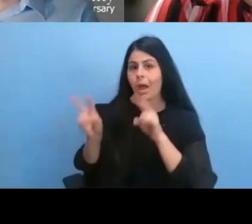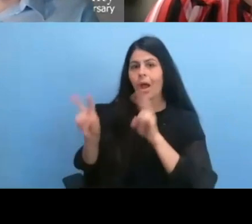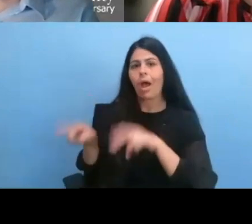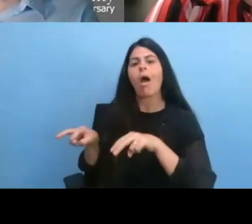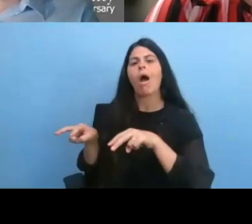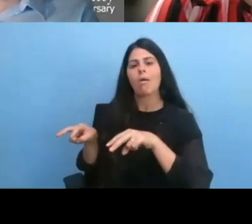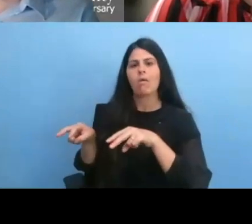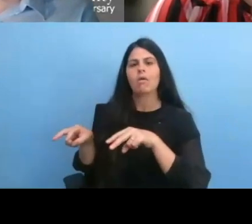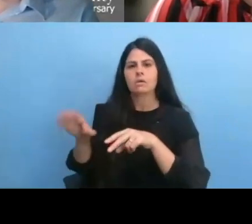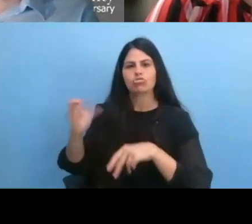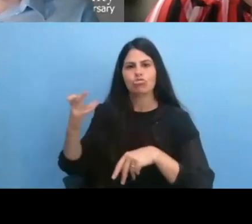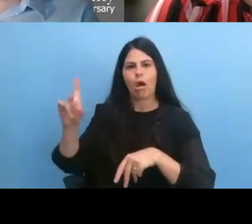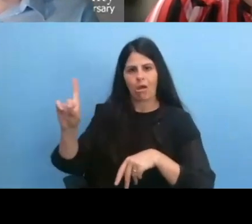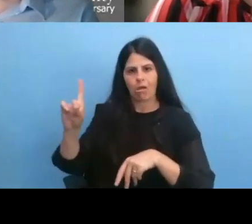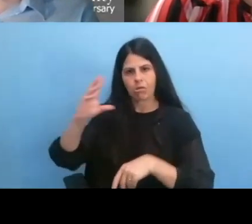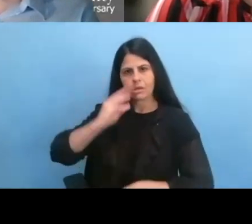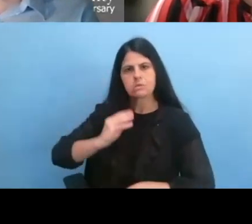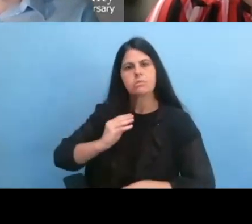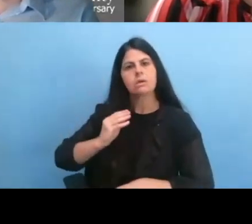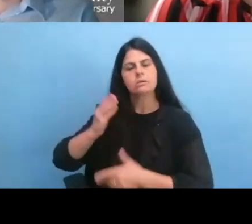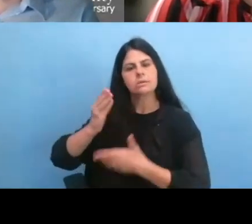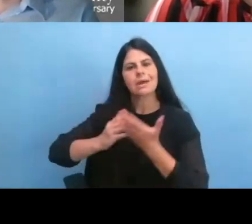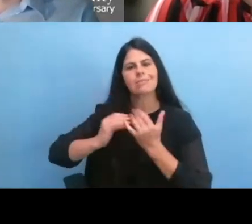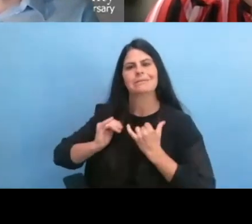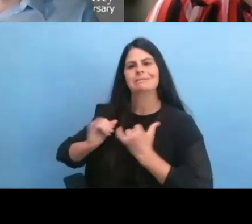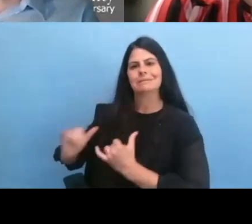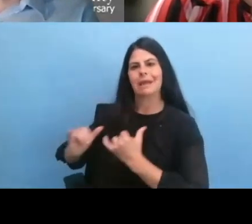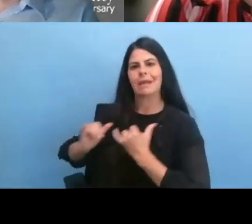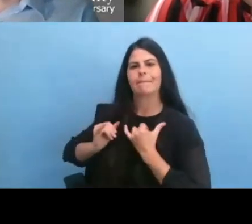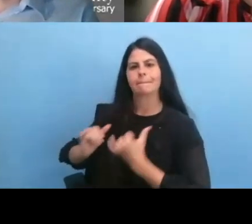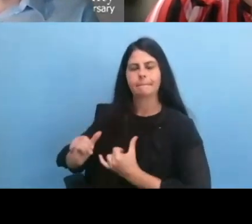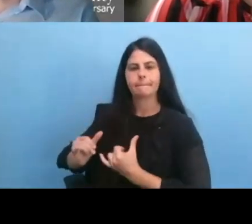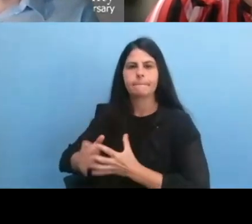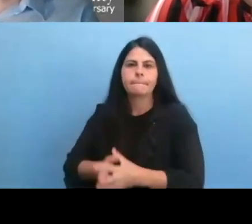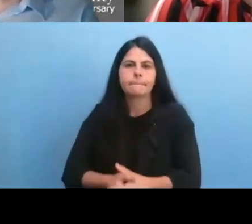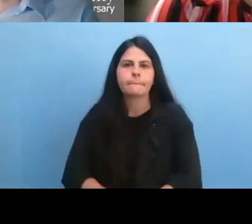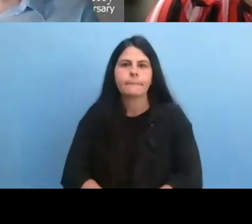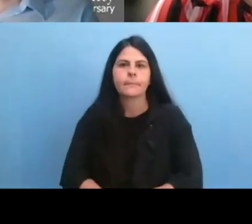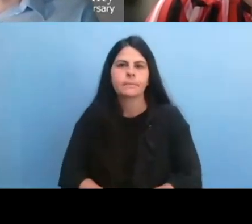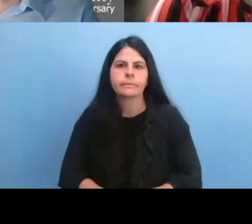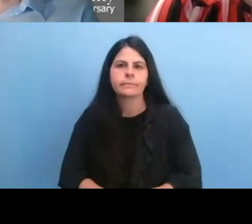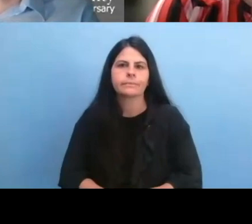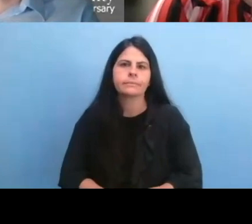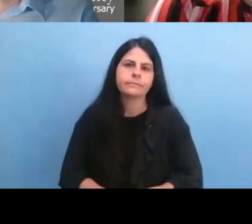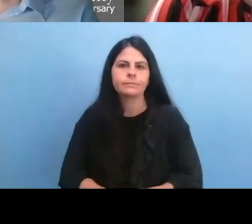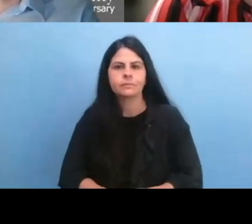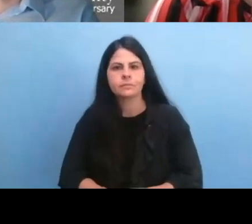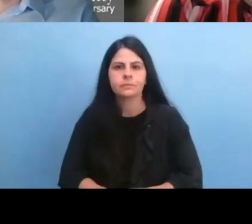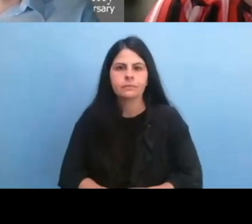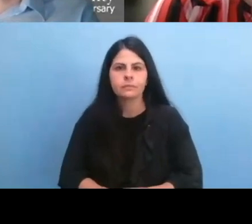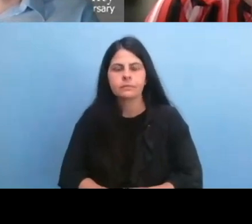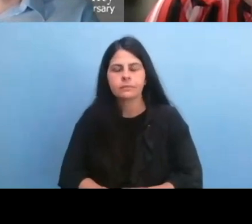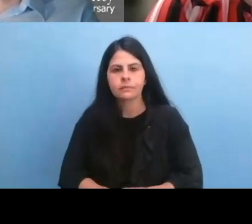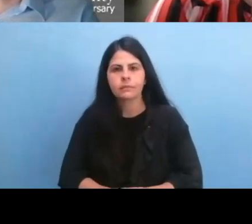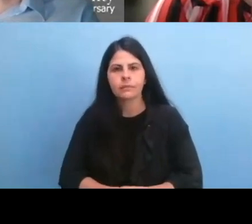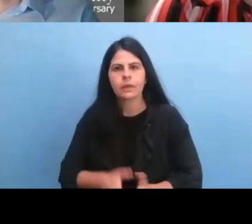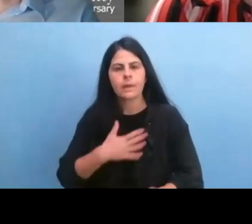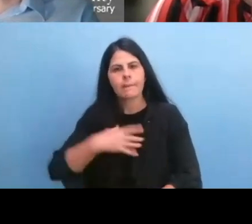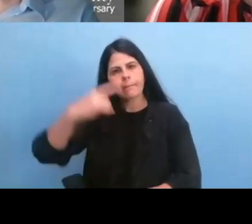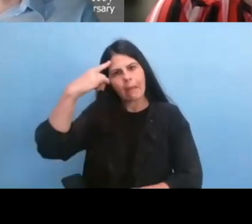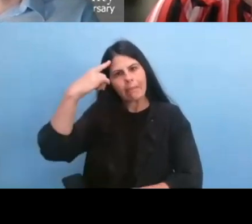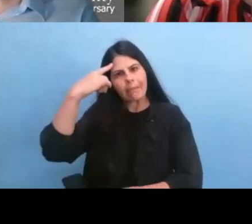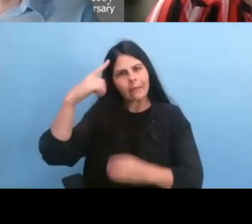through some of the same things that I went to. So it's I have my thinking about this, and I